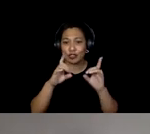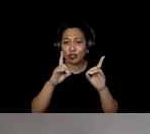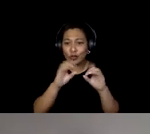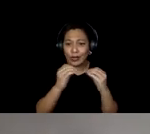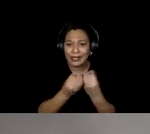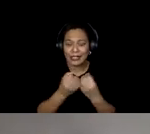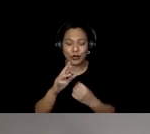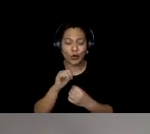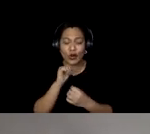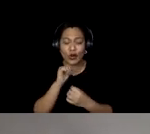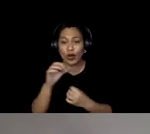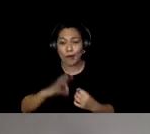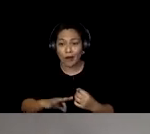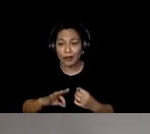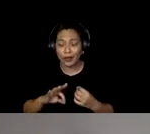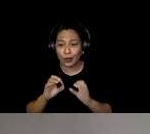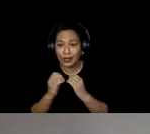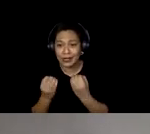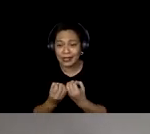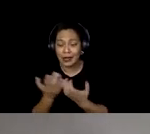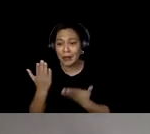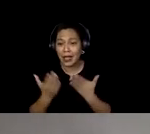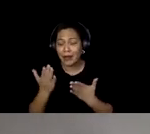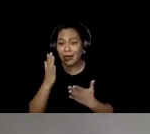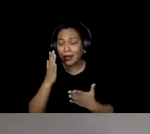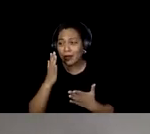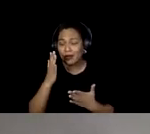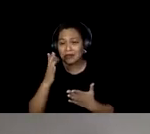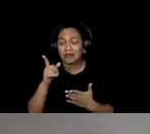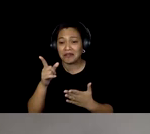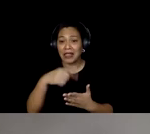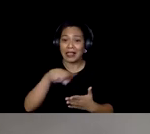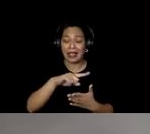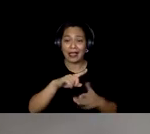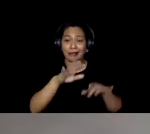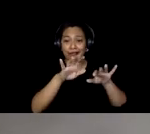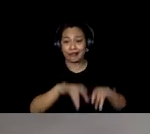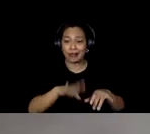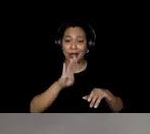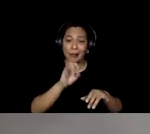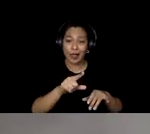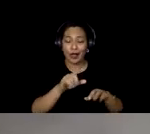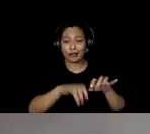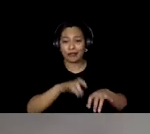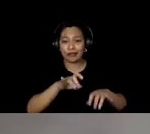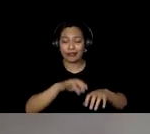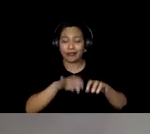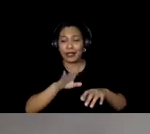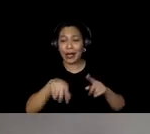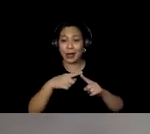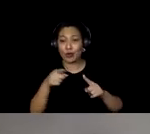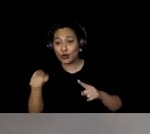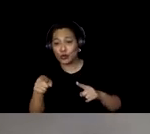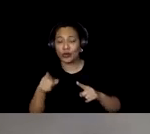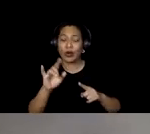nonprofit, maybe they're willing to write a blog post about you or willing to let you author a blog post or just provide a link back